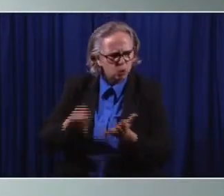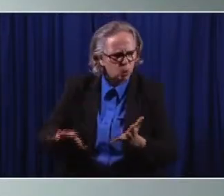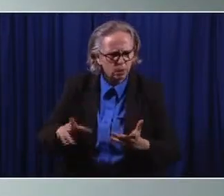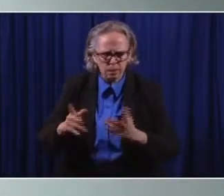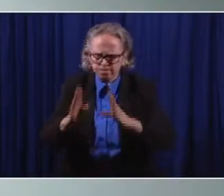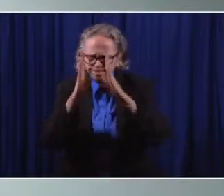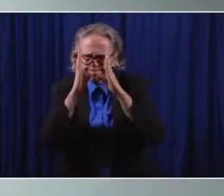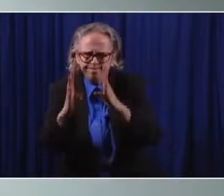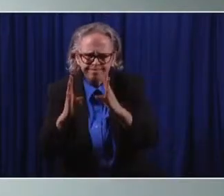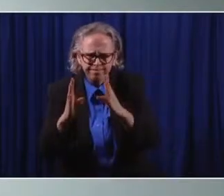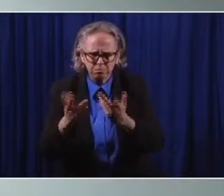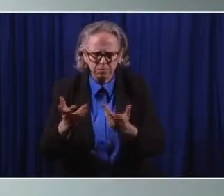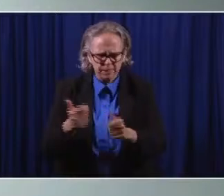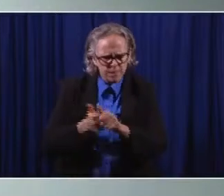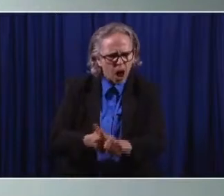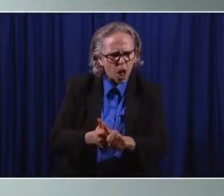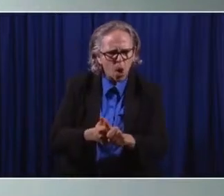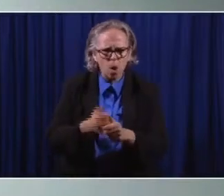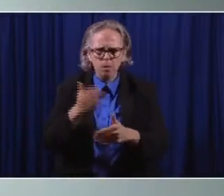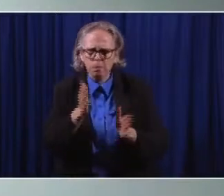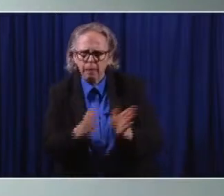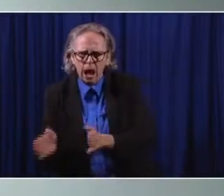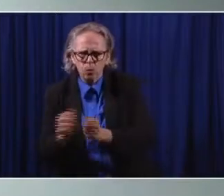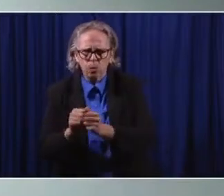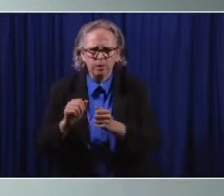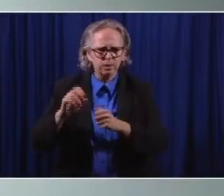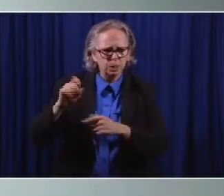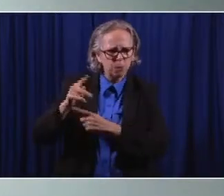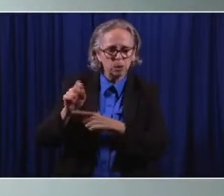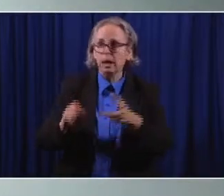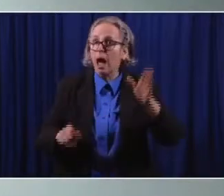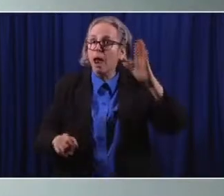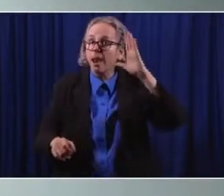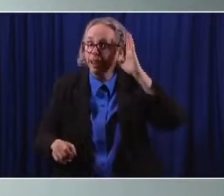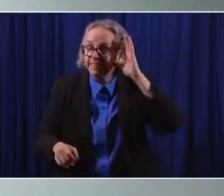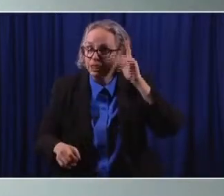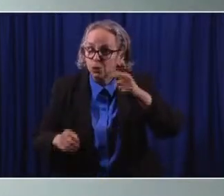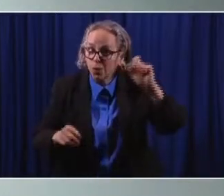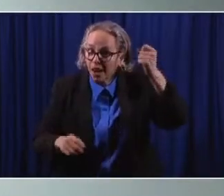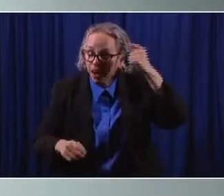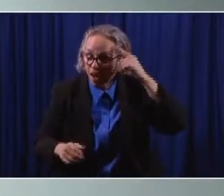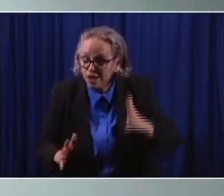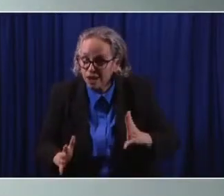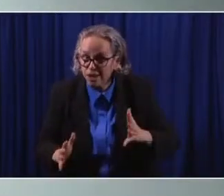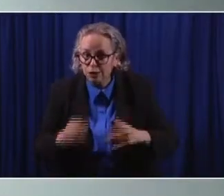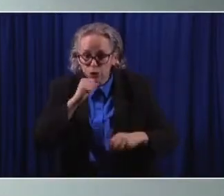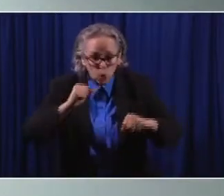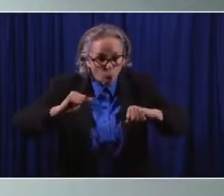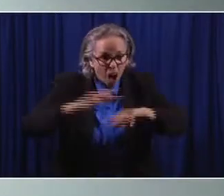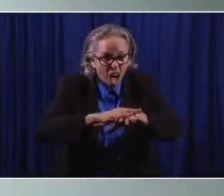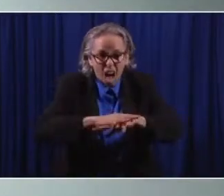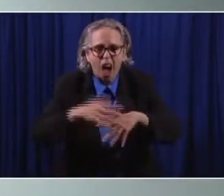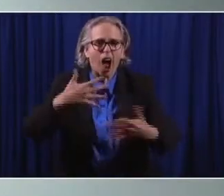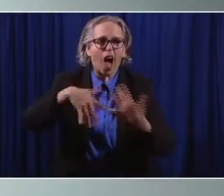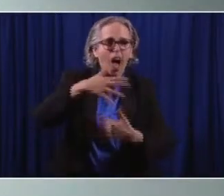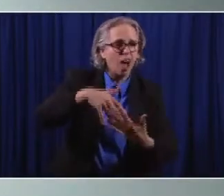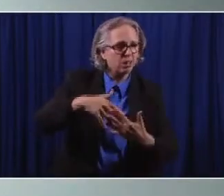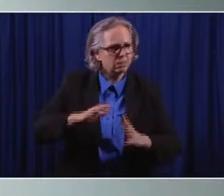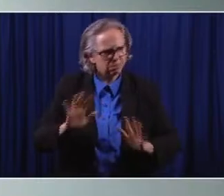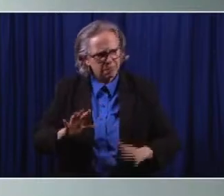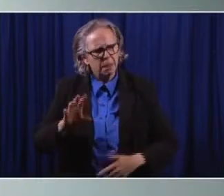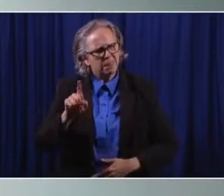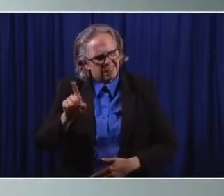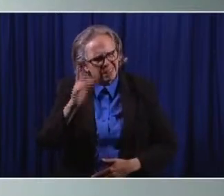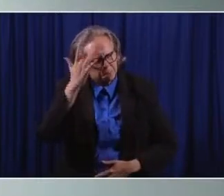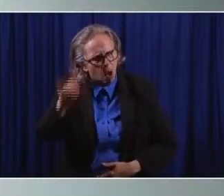governor's saying, and don't go in large groups, and be smart, because we really truly we need to stay open. Our students need to be